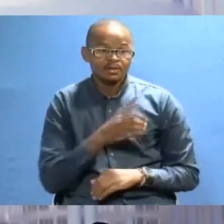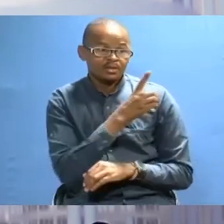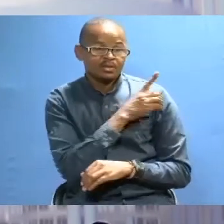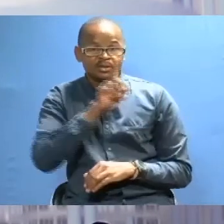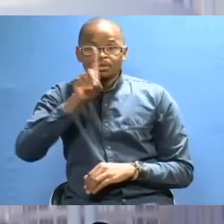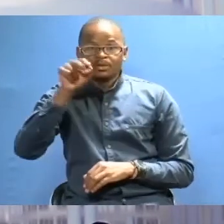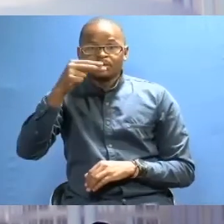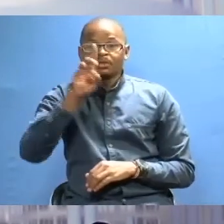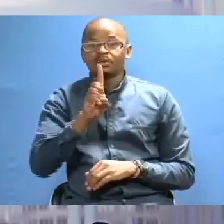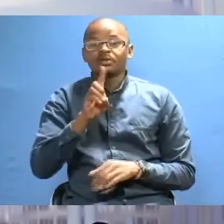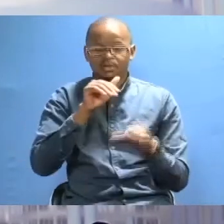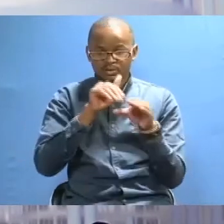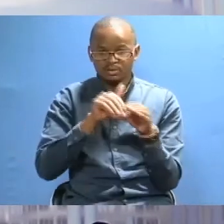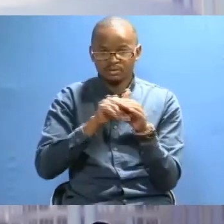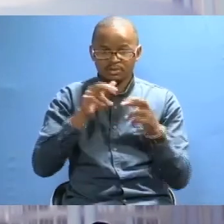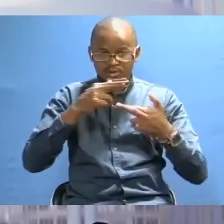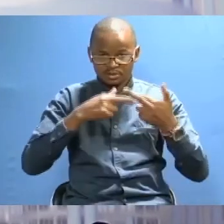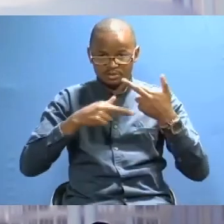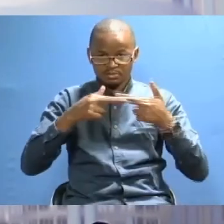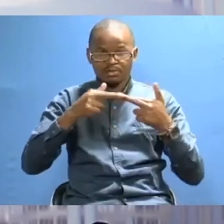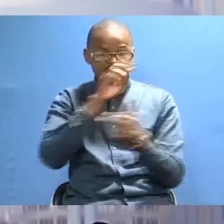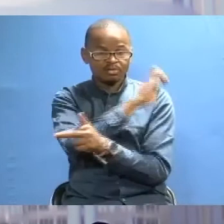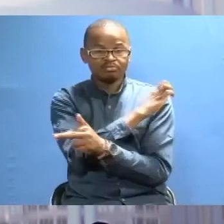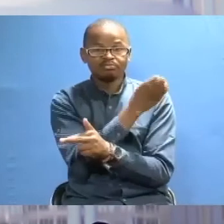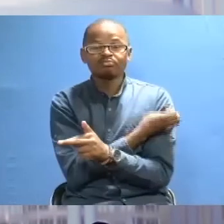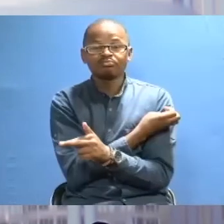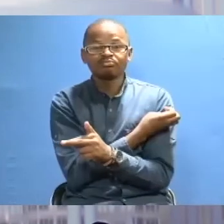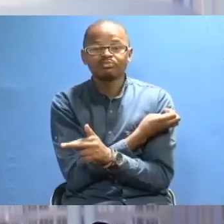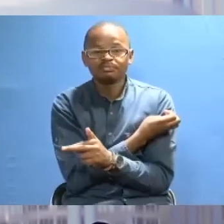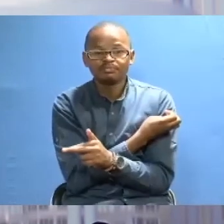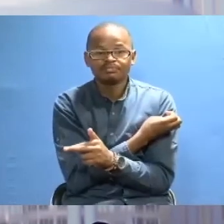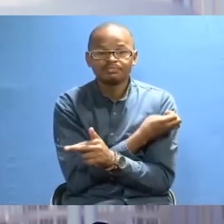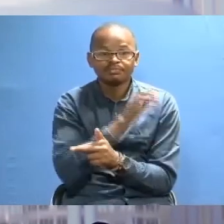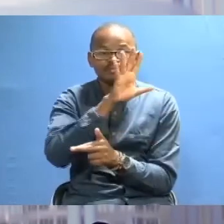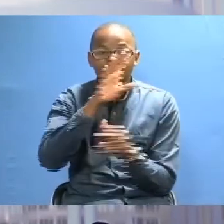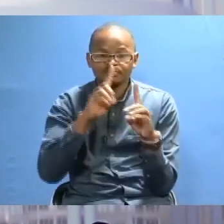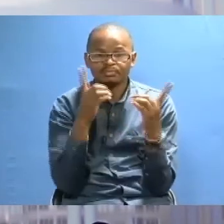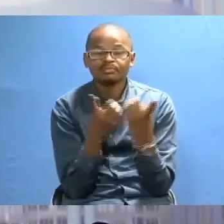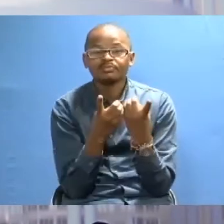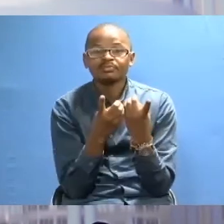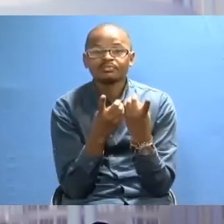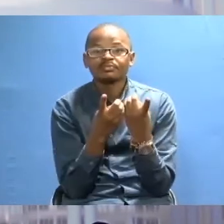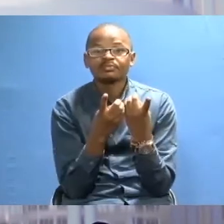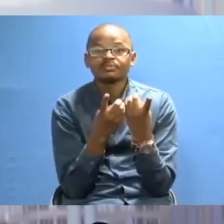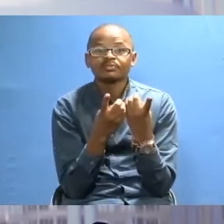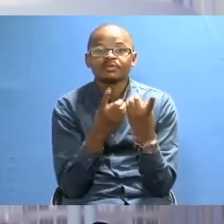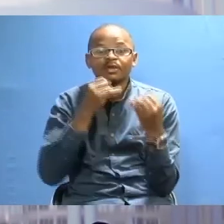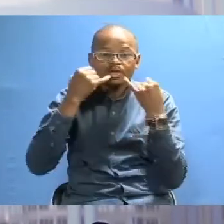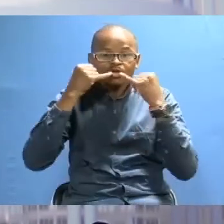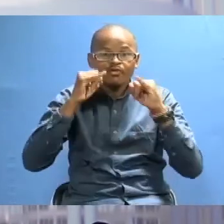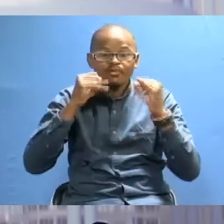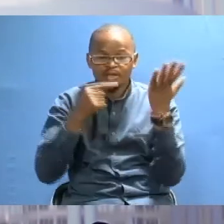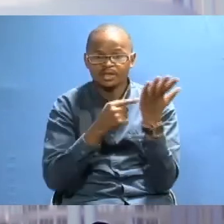of Philosophy, PhD in Renewable Energy. The fifth department is Computing and